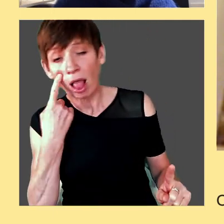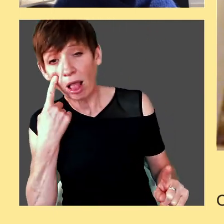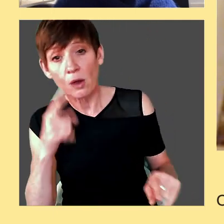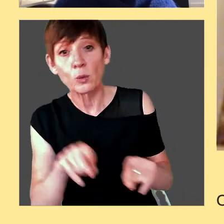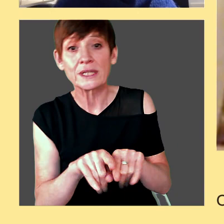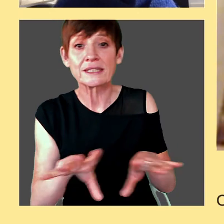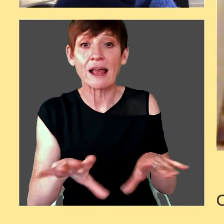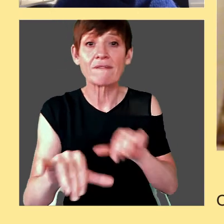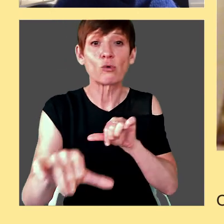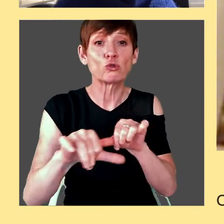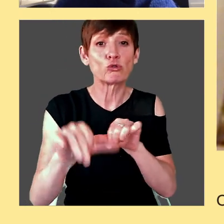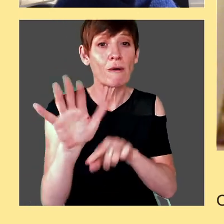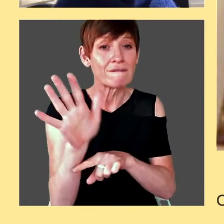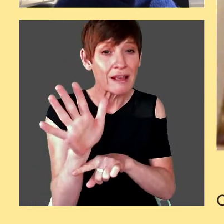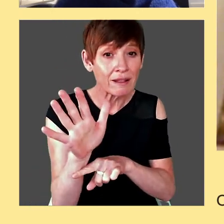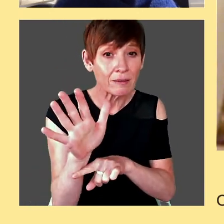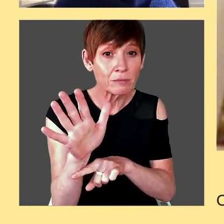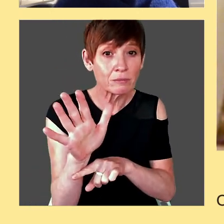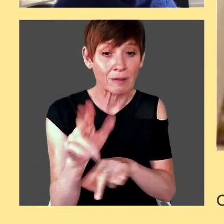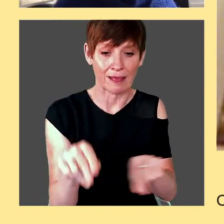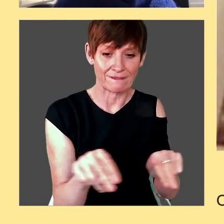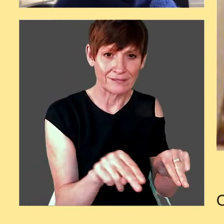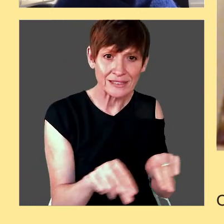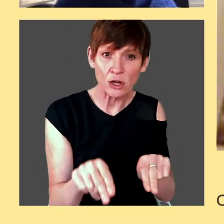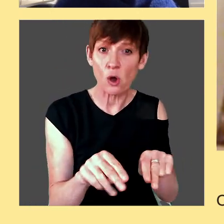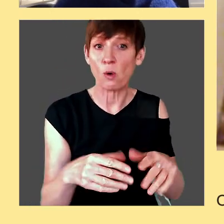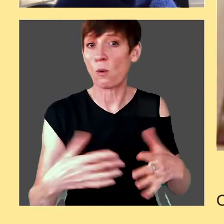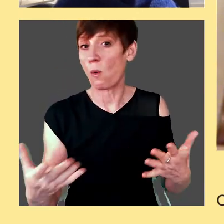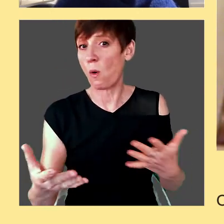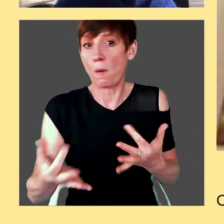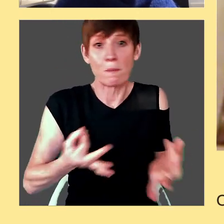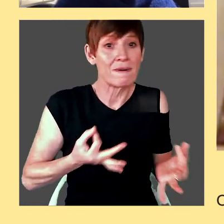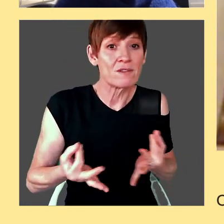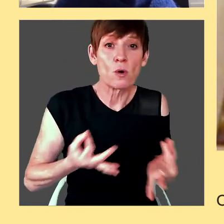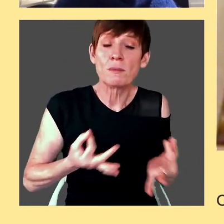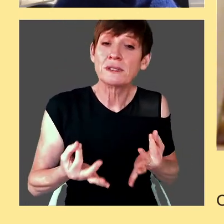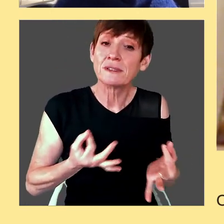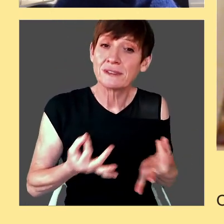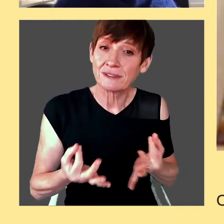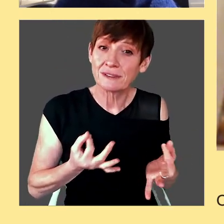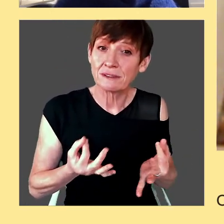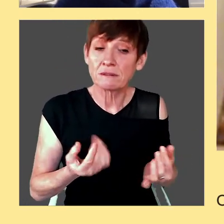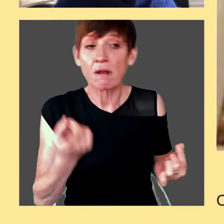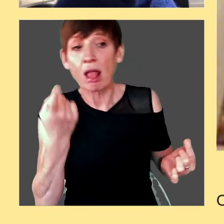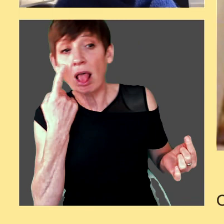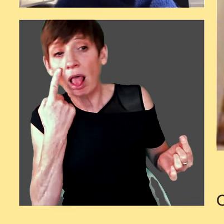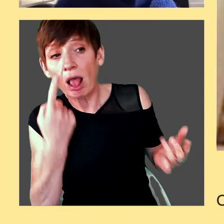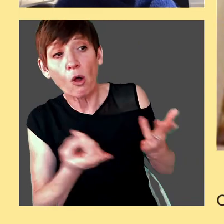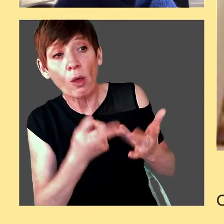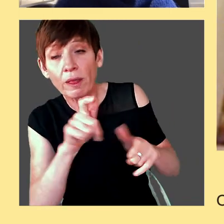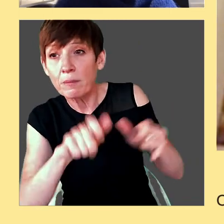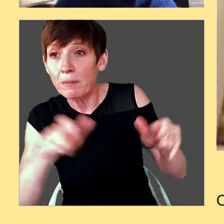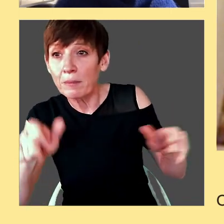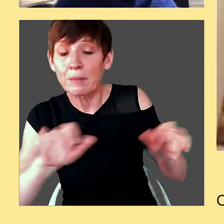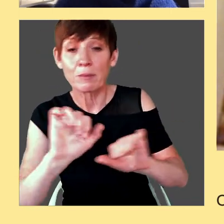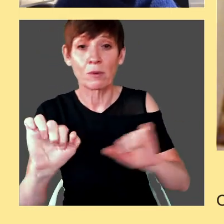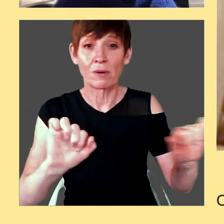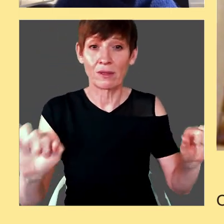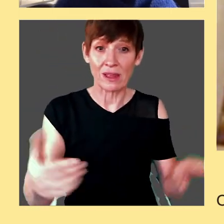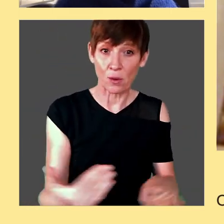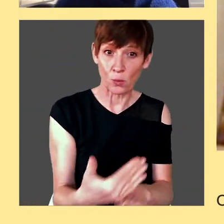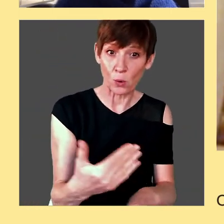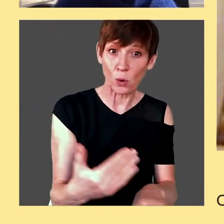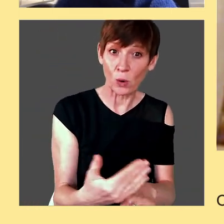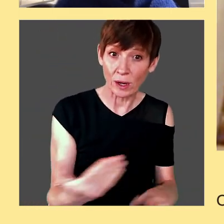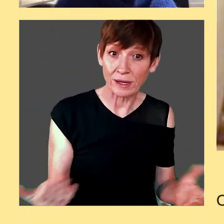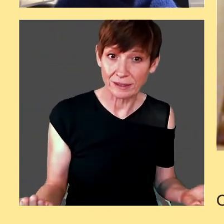looks like video, like performance. You know, see other artists' works. This is kind of feed